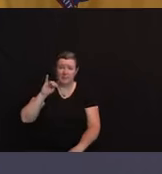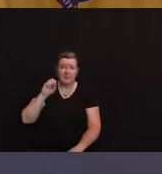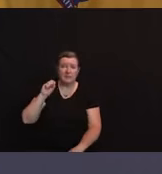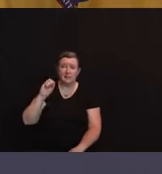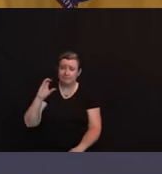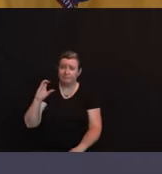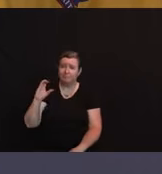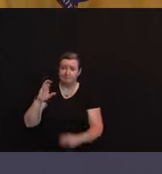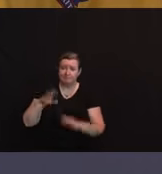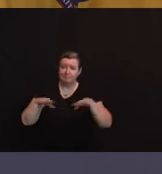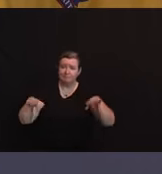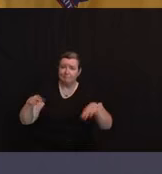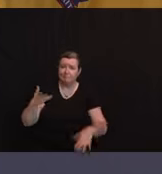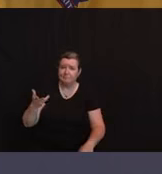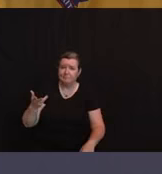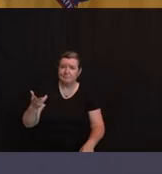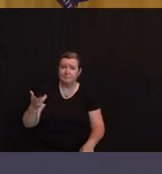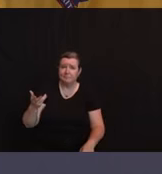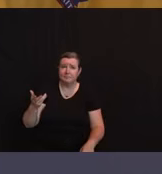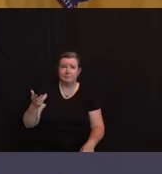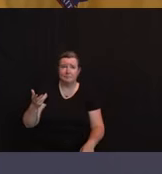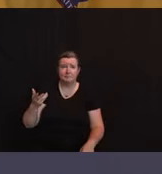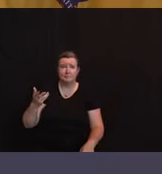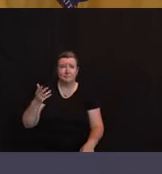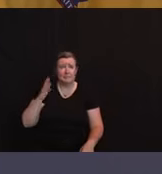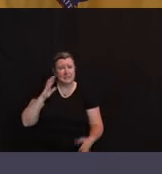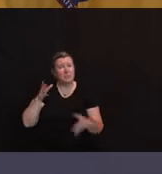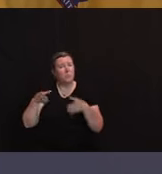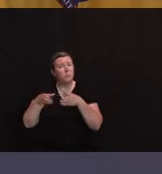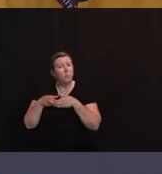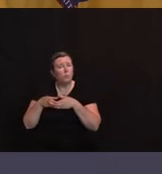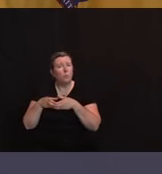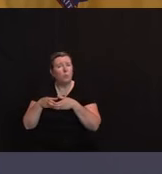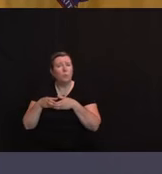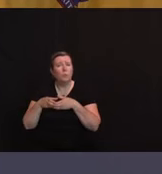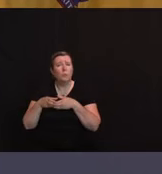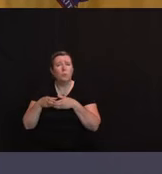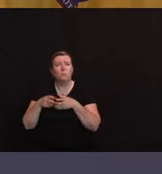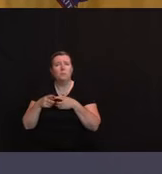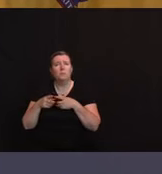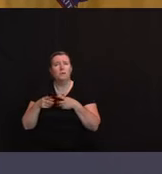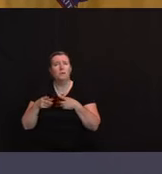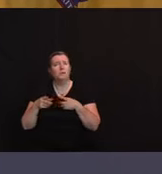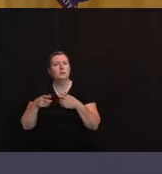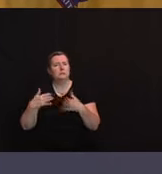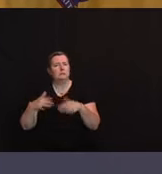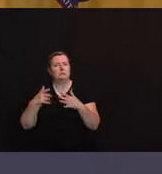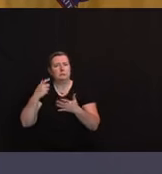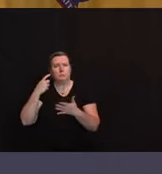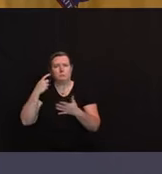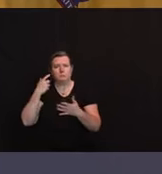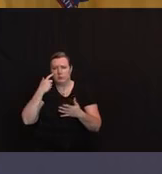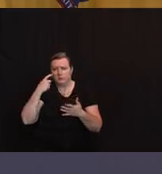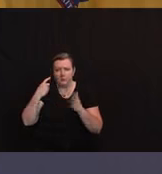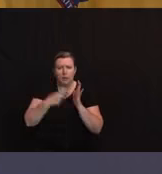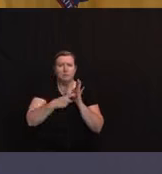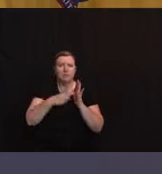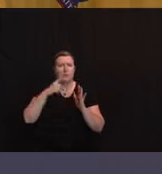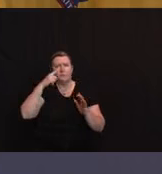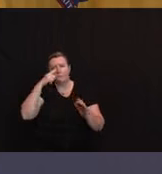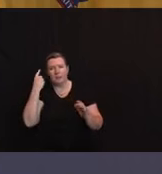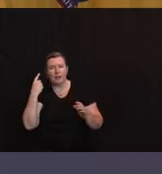lot smaller, obviously, are pretty striking. I think if you add Black and Latino kids together,